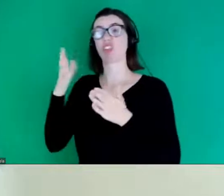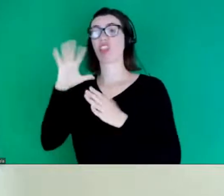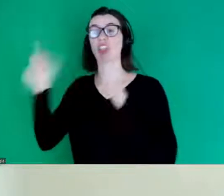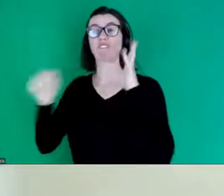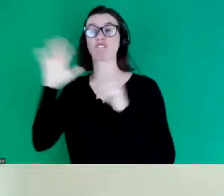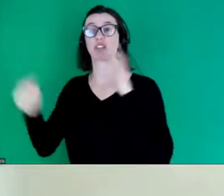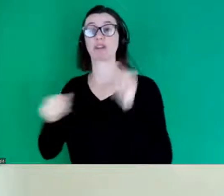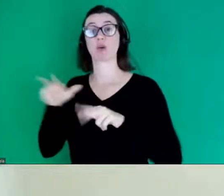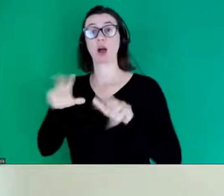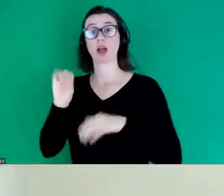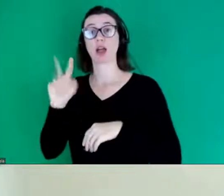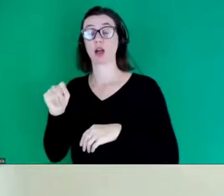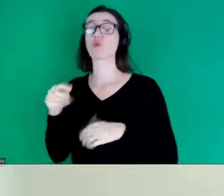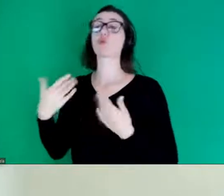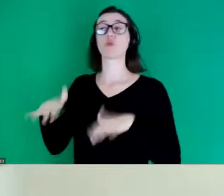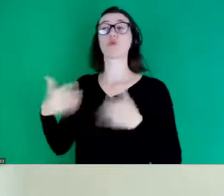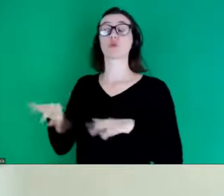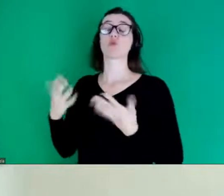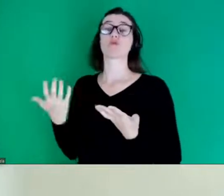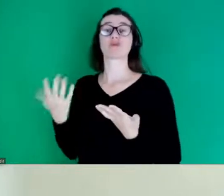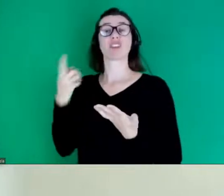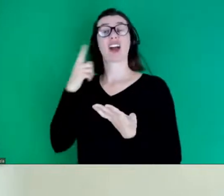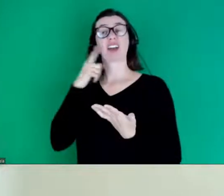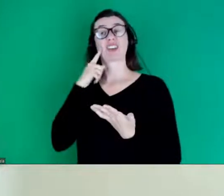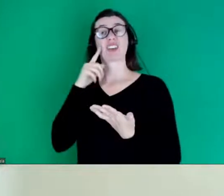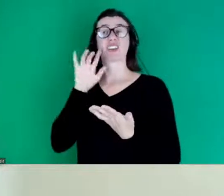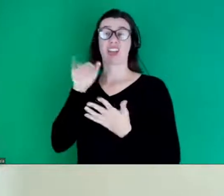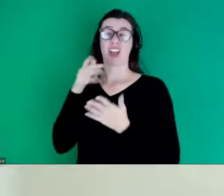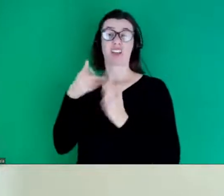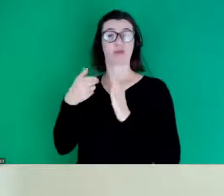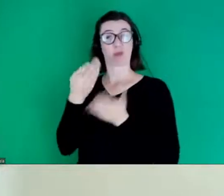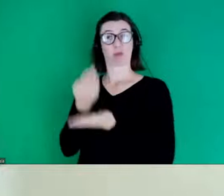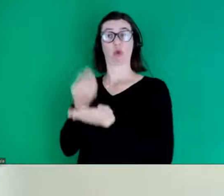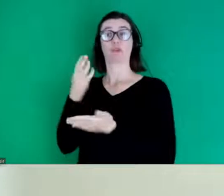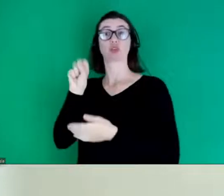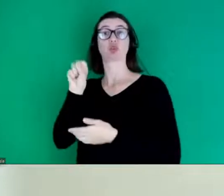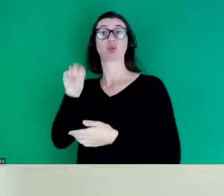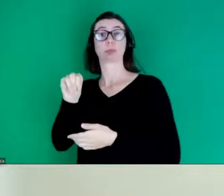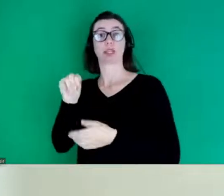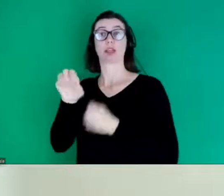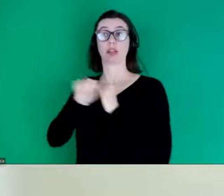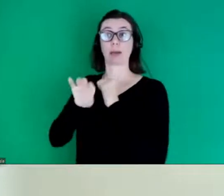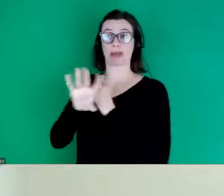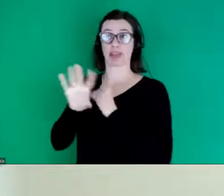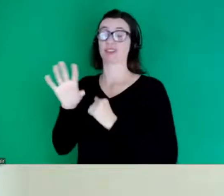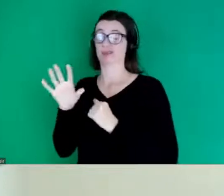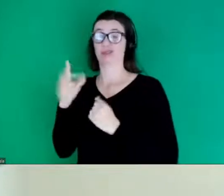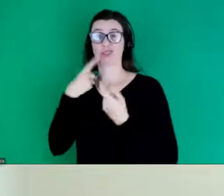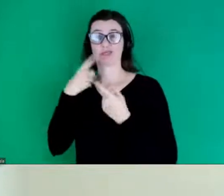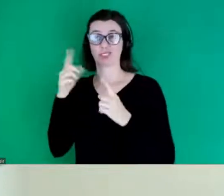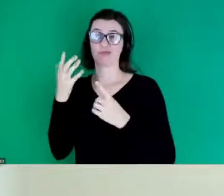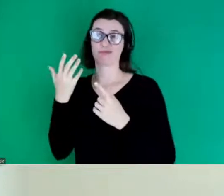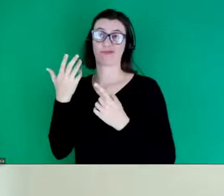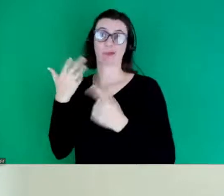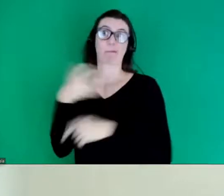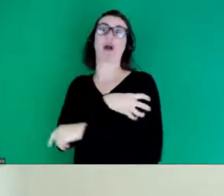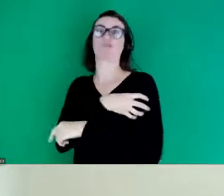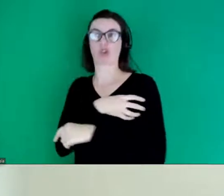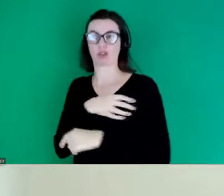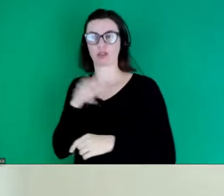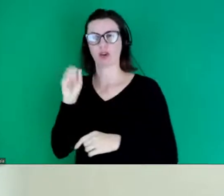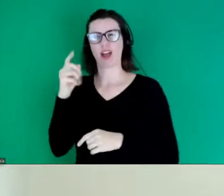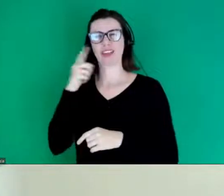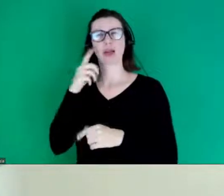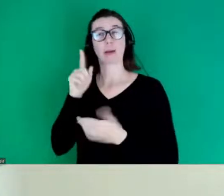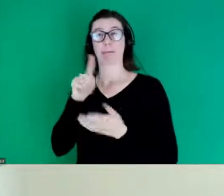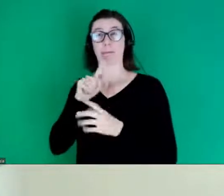powerful some of the social media campaigns have been. And I think that those are a vocal